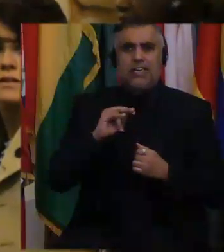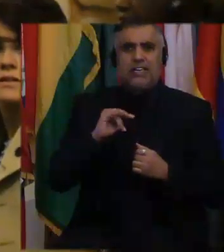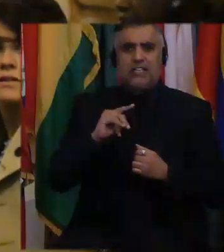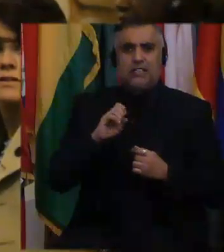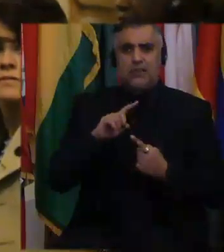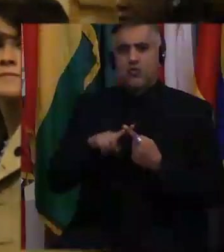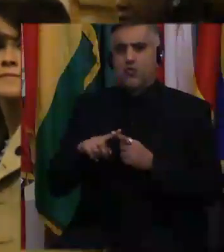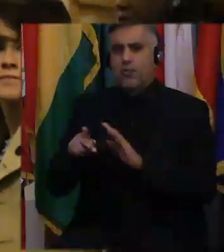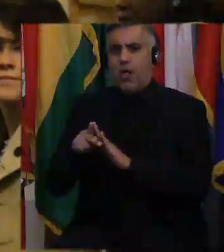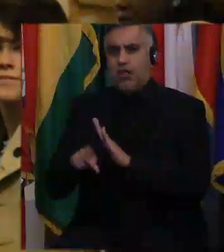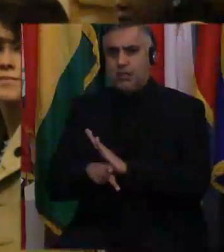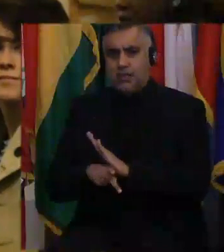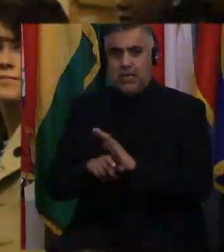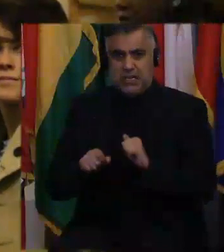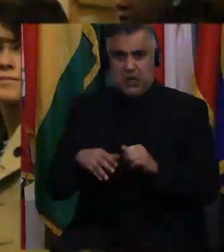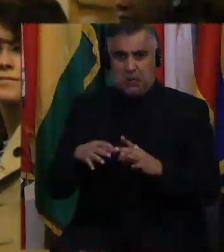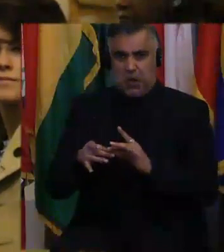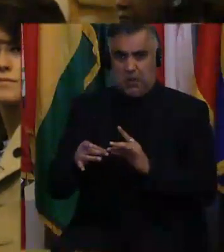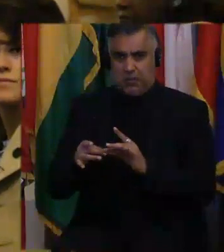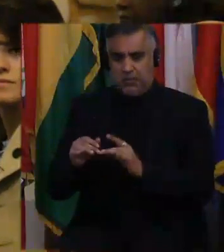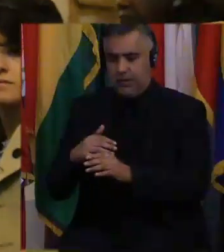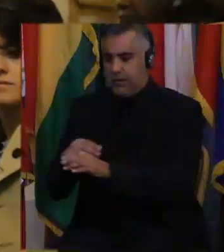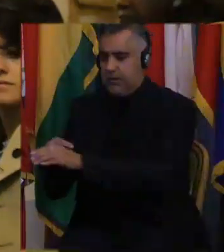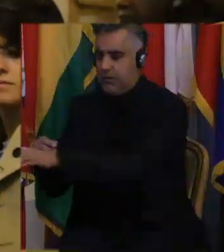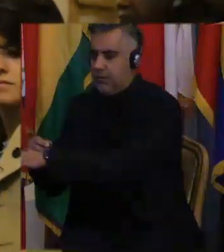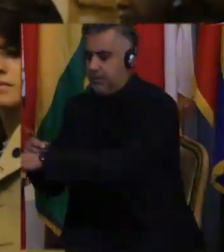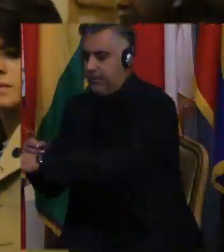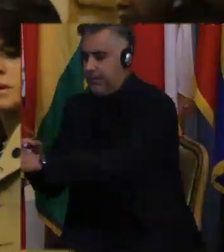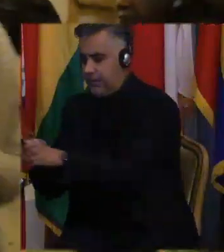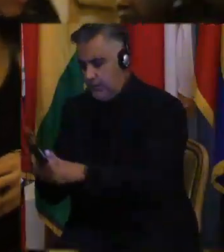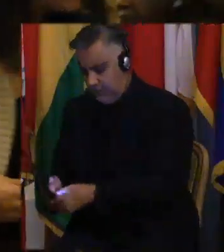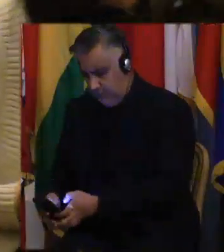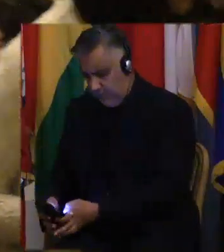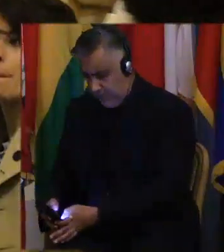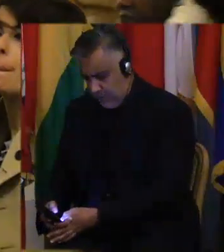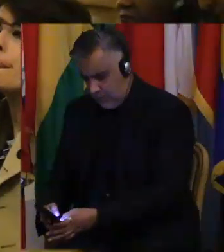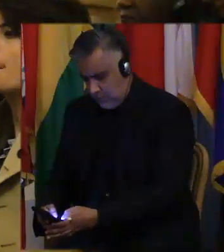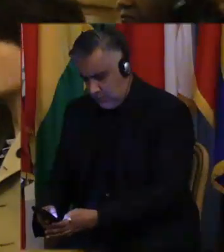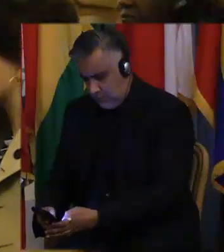to policy. So can you also comment on that, please? Thank you.